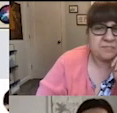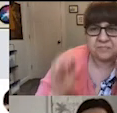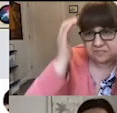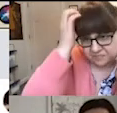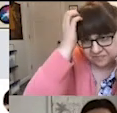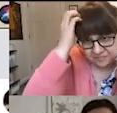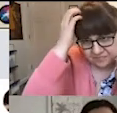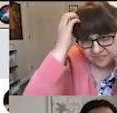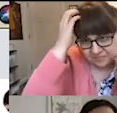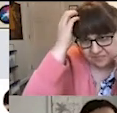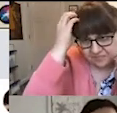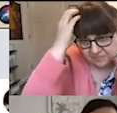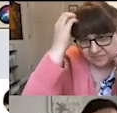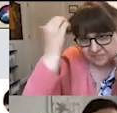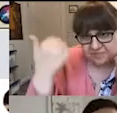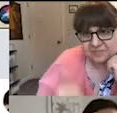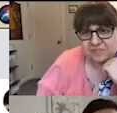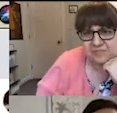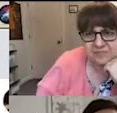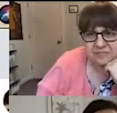including other voices, and so on and so forth.